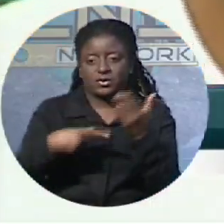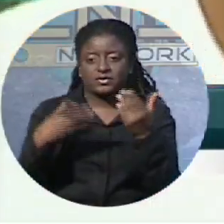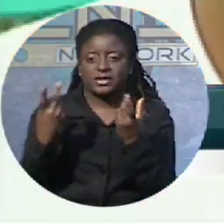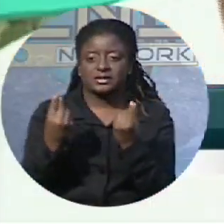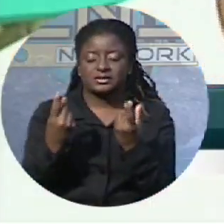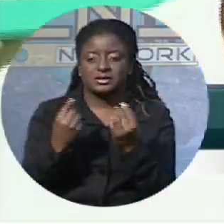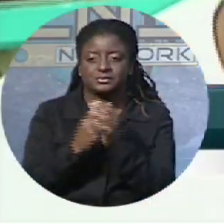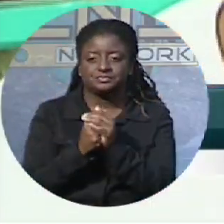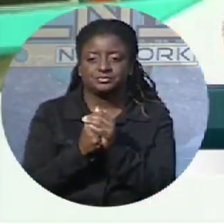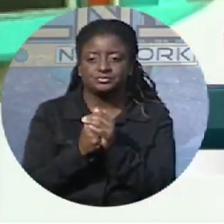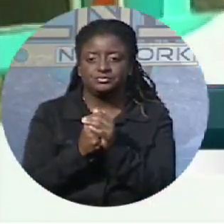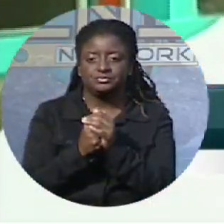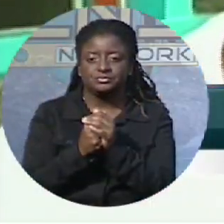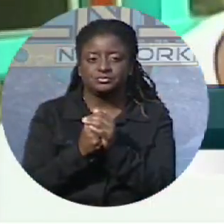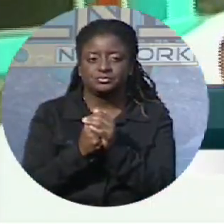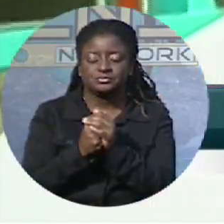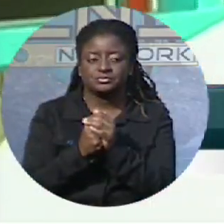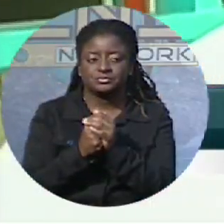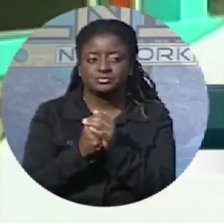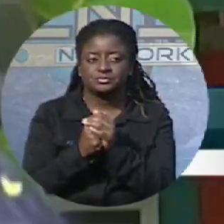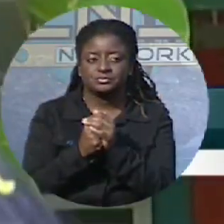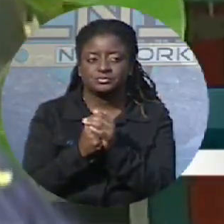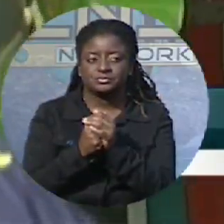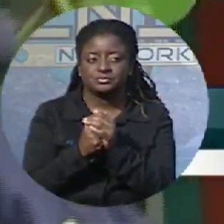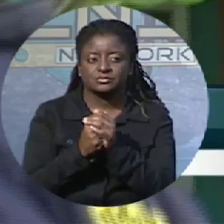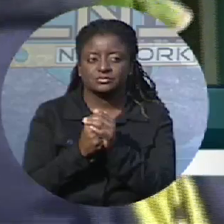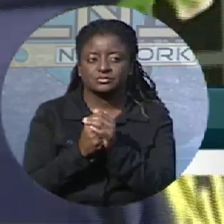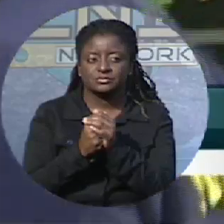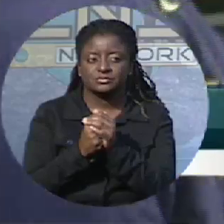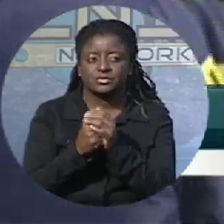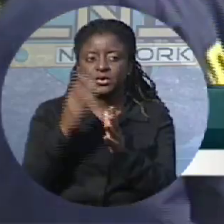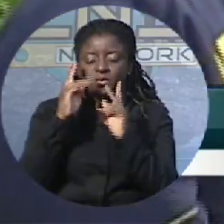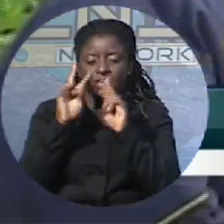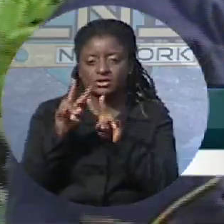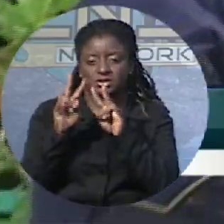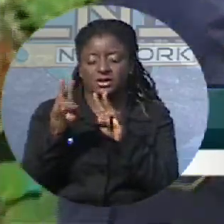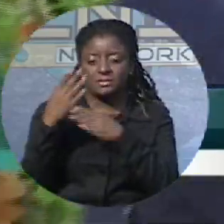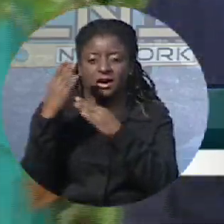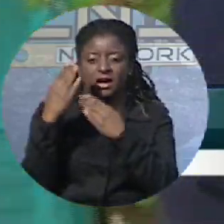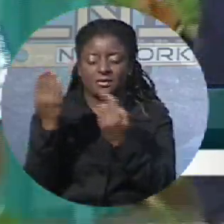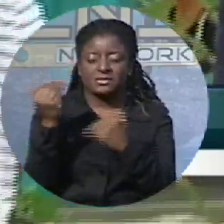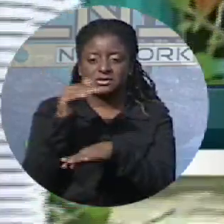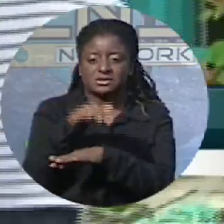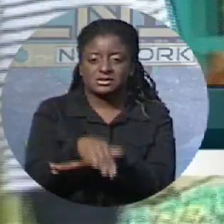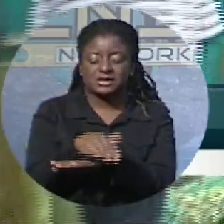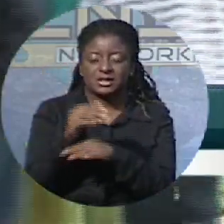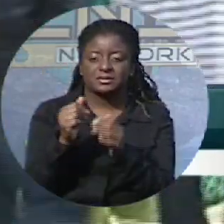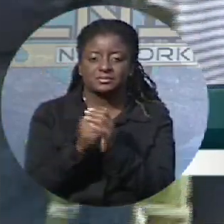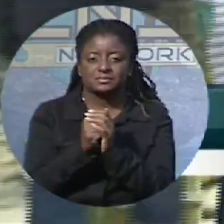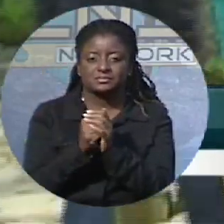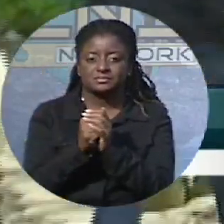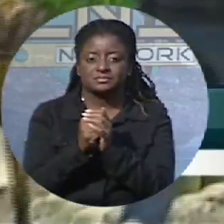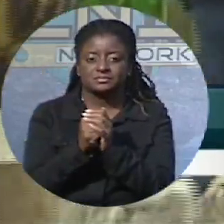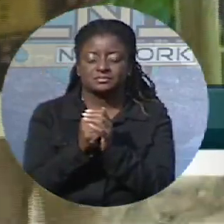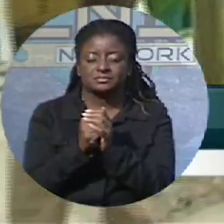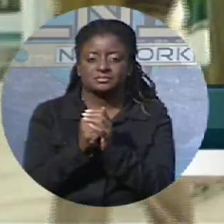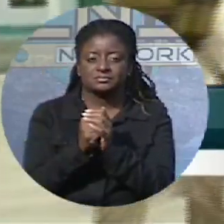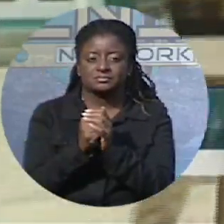And the resort thrives on one of the family islands. You're watching the Bahamas Tonight. We'll be back after this.